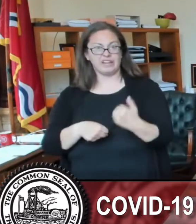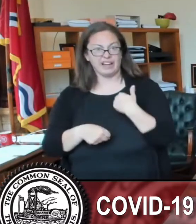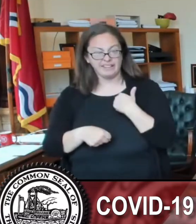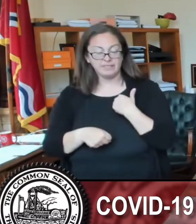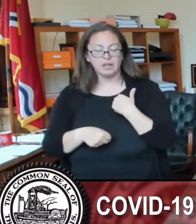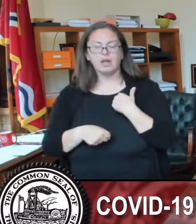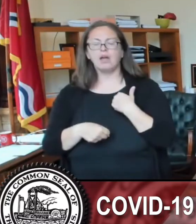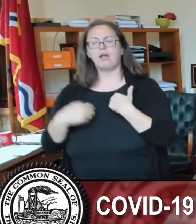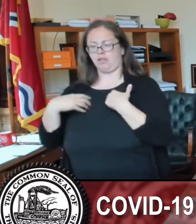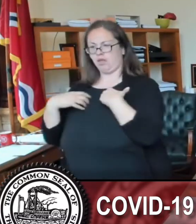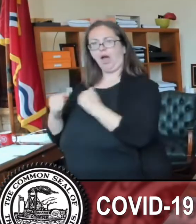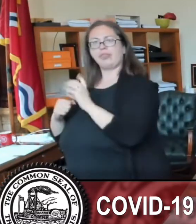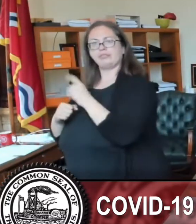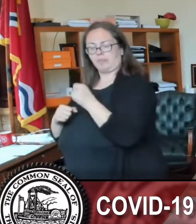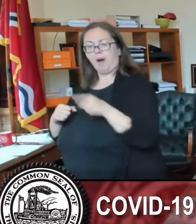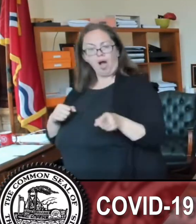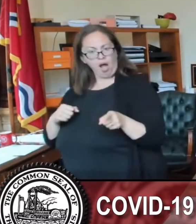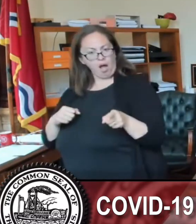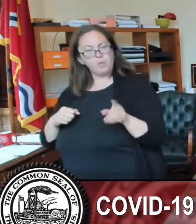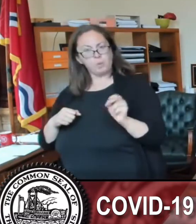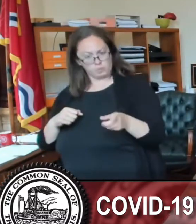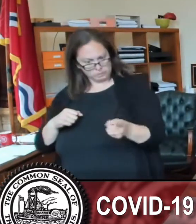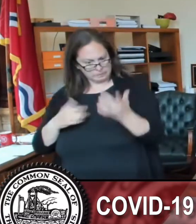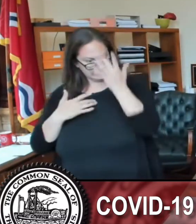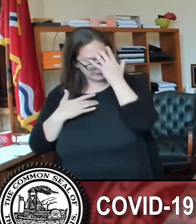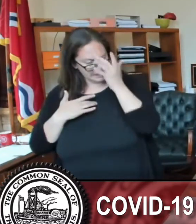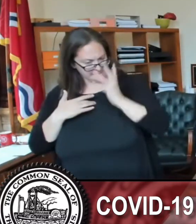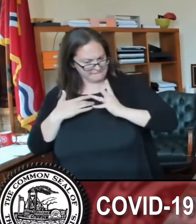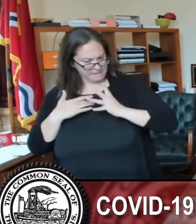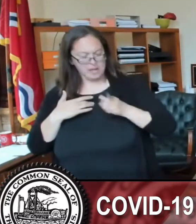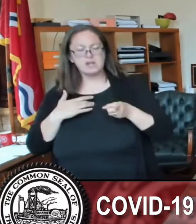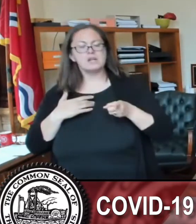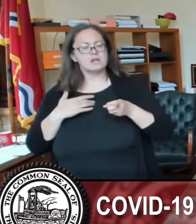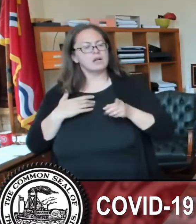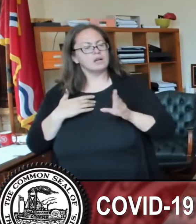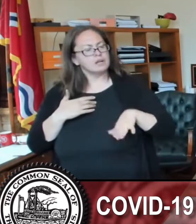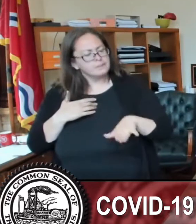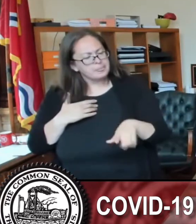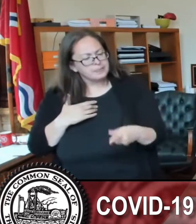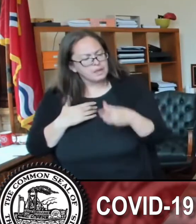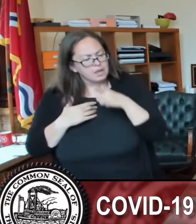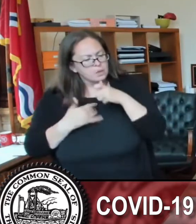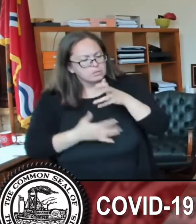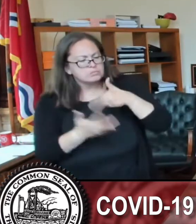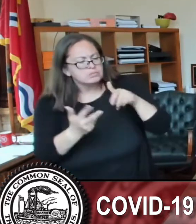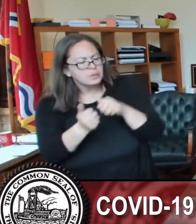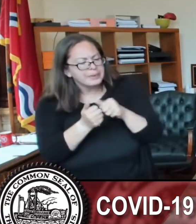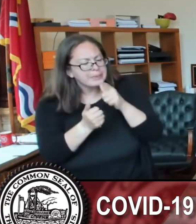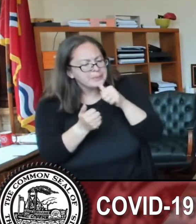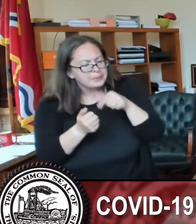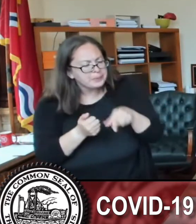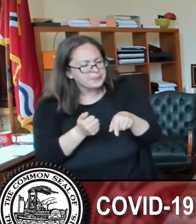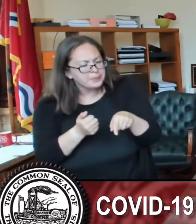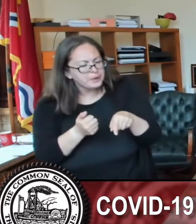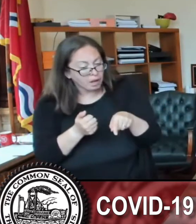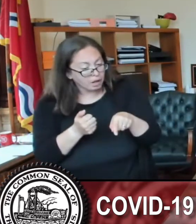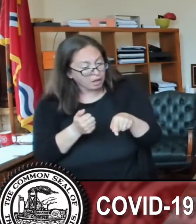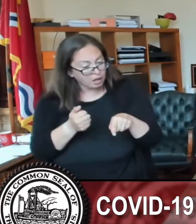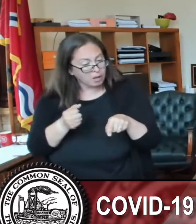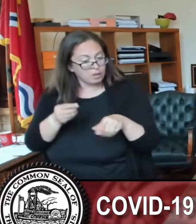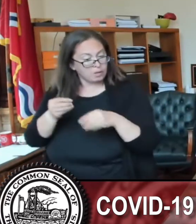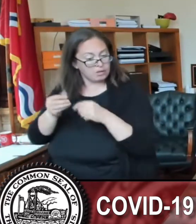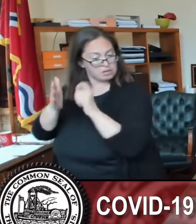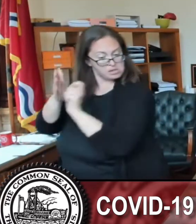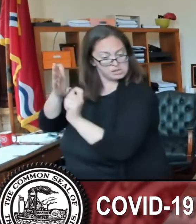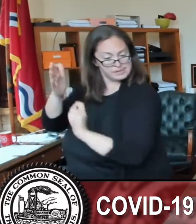knows about that, and they contact that person and they try to figure out who has that person been in contact with. That's the quote